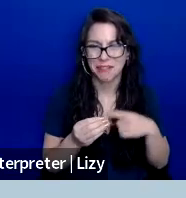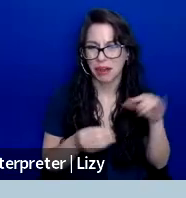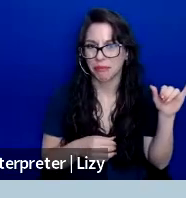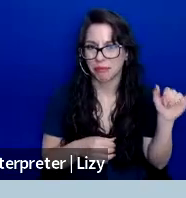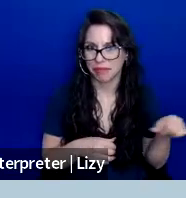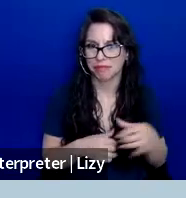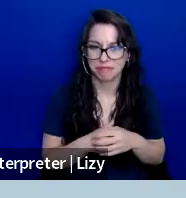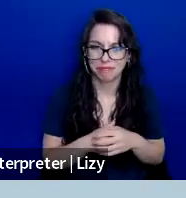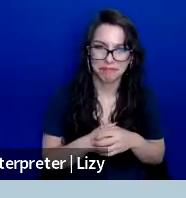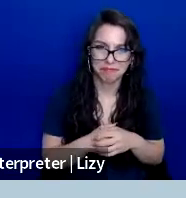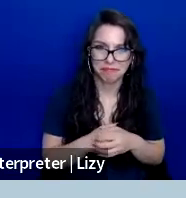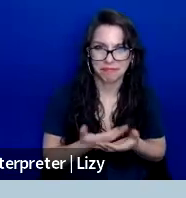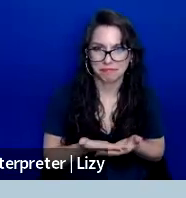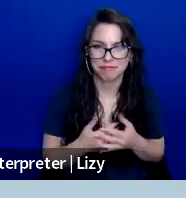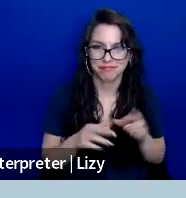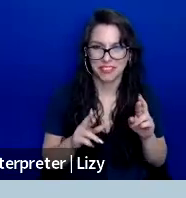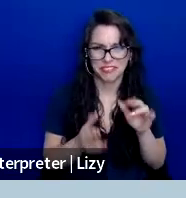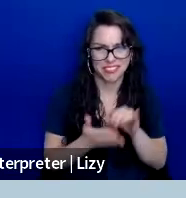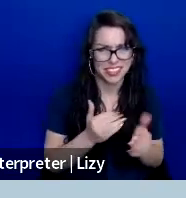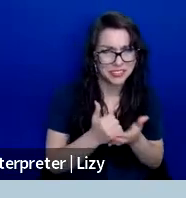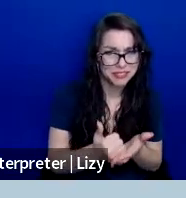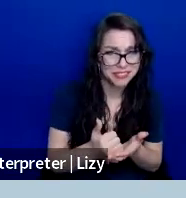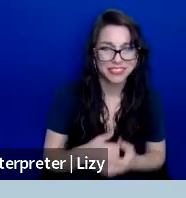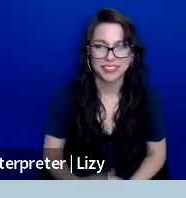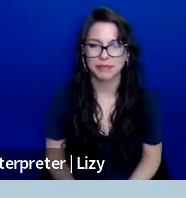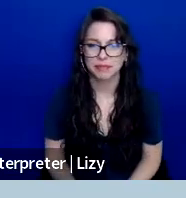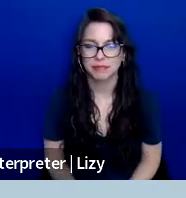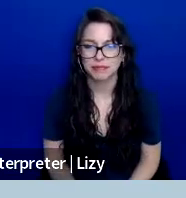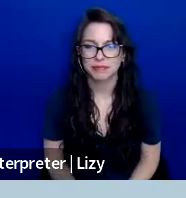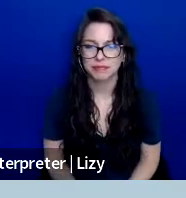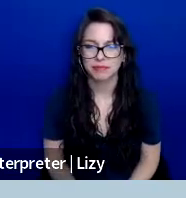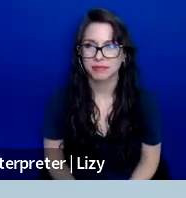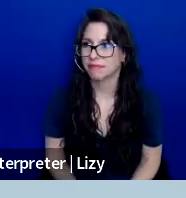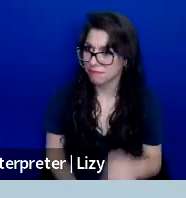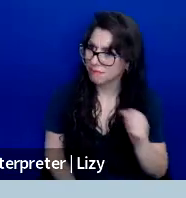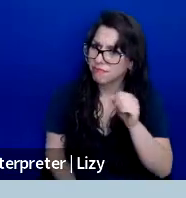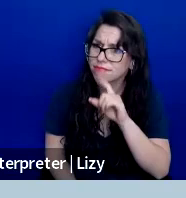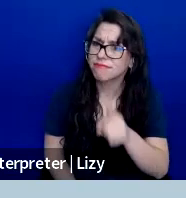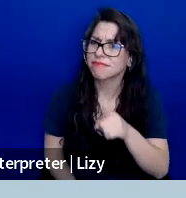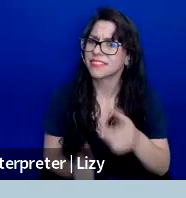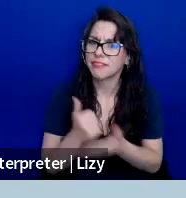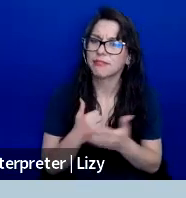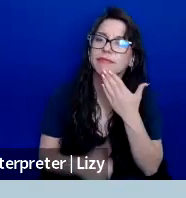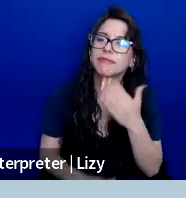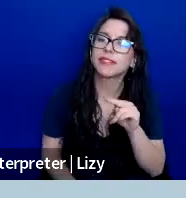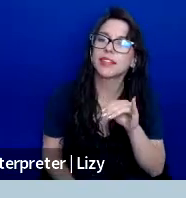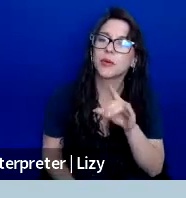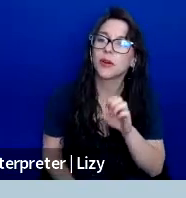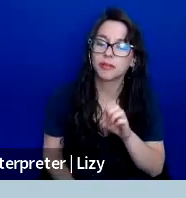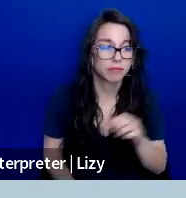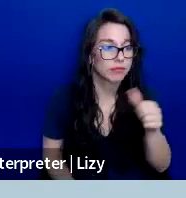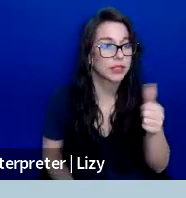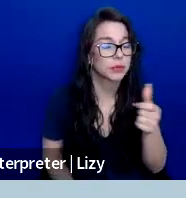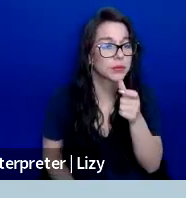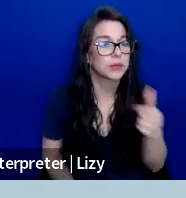but hopefully that was helpful. That is extremely helpful. Thank you, Nicole. Anybody else